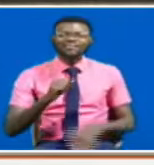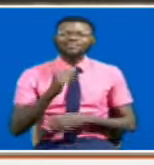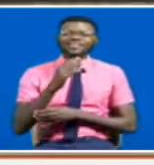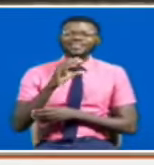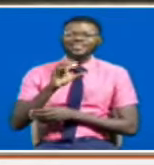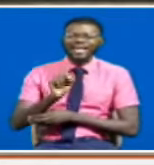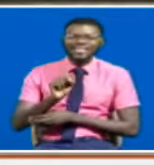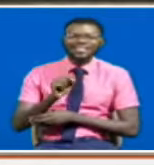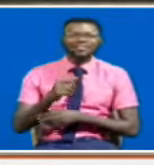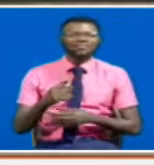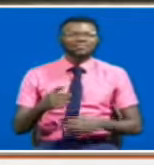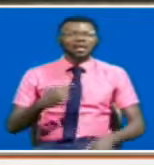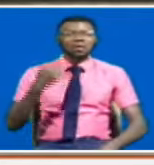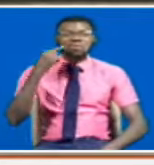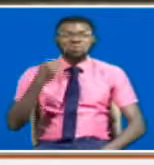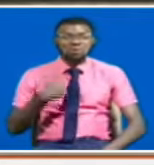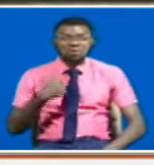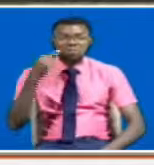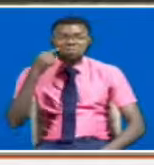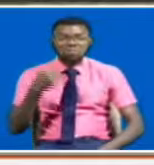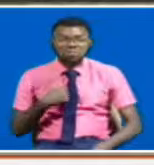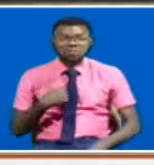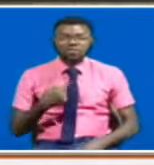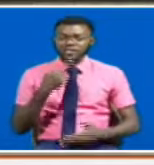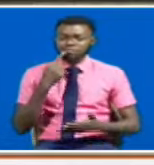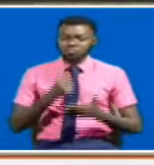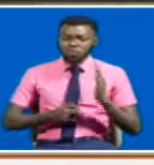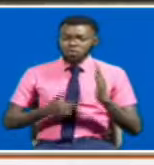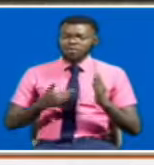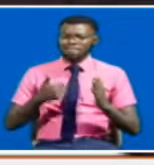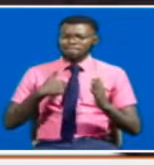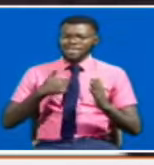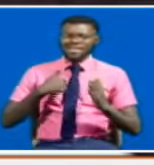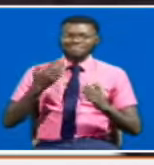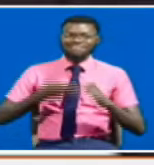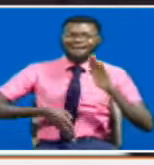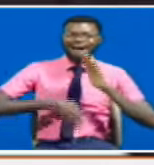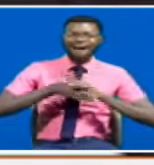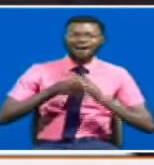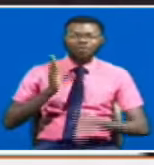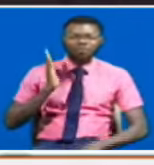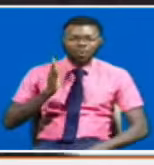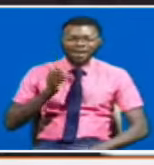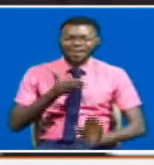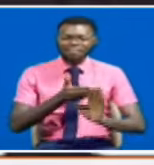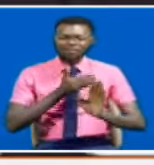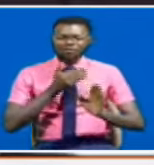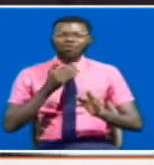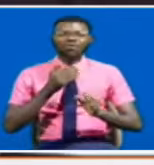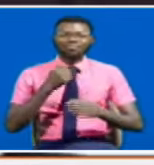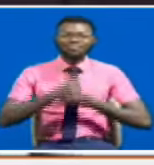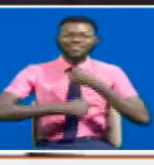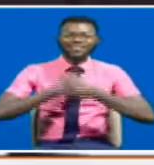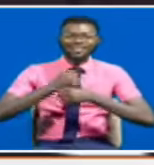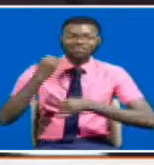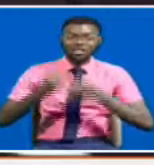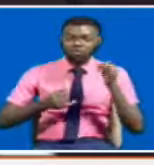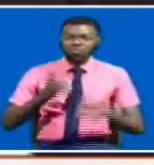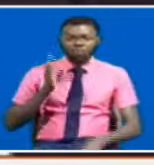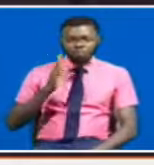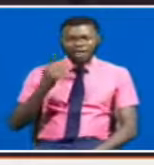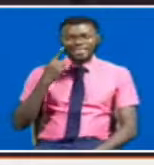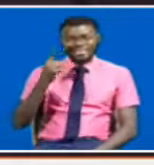CJ will or should be removed before the end of this year. To revisit him and the room.